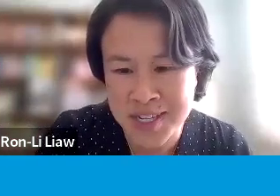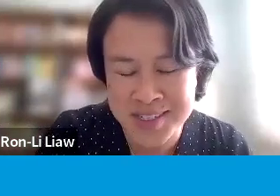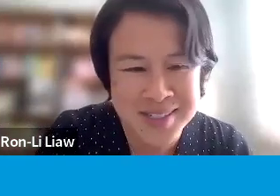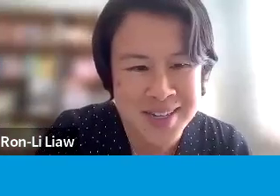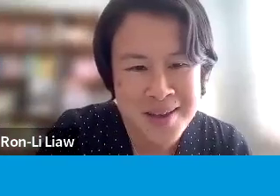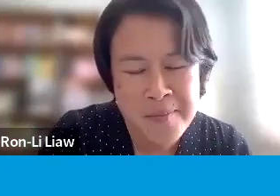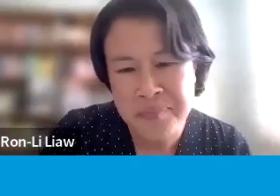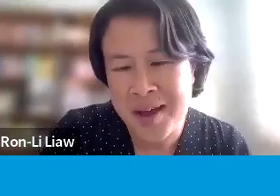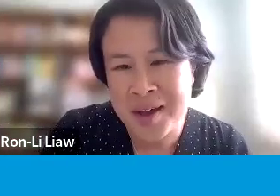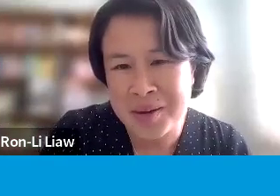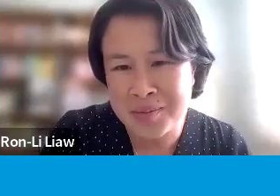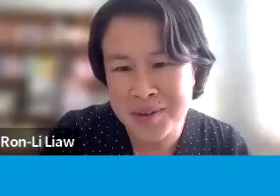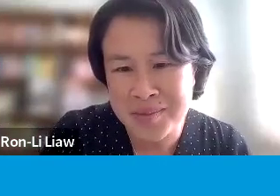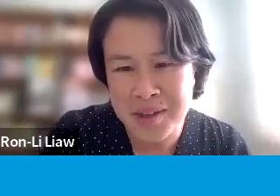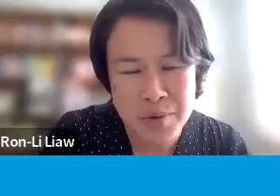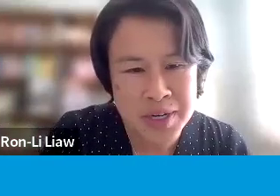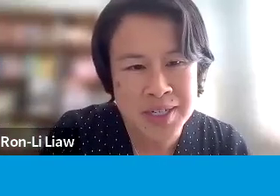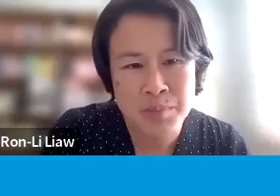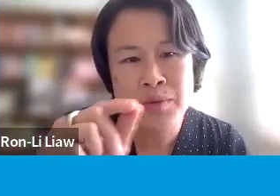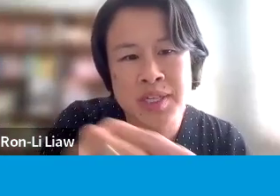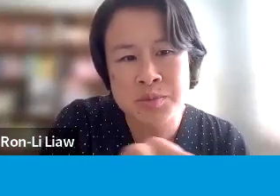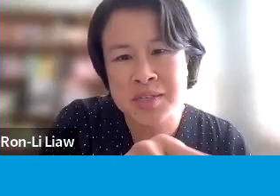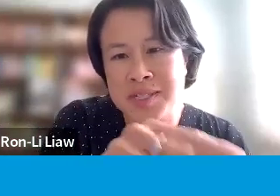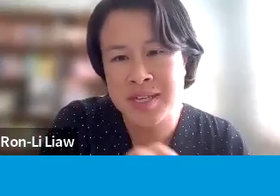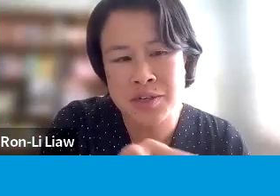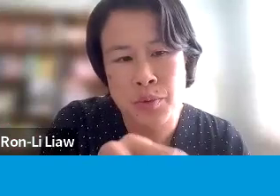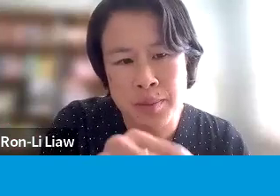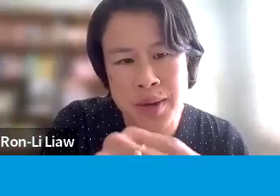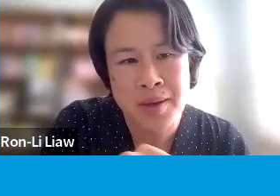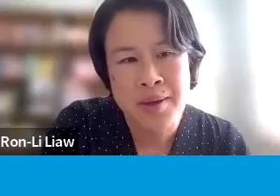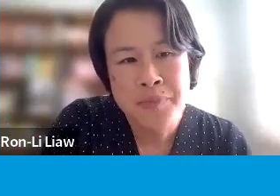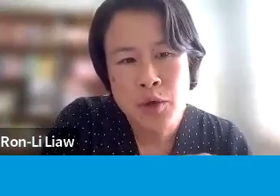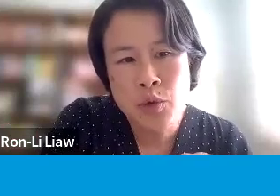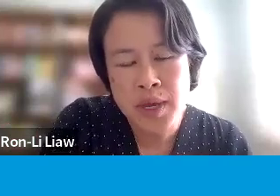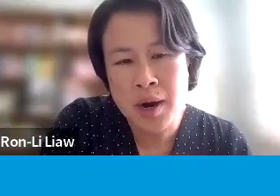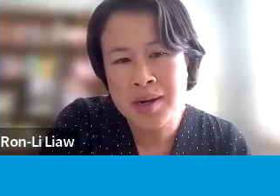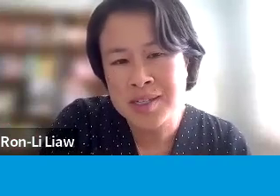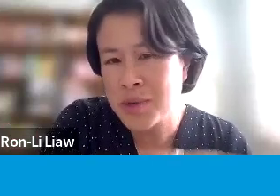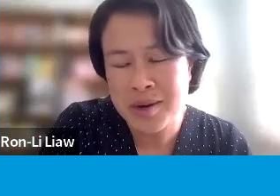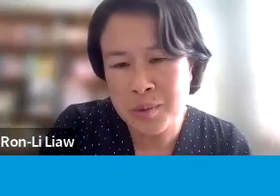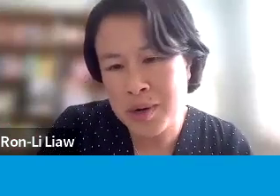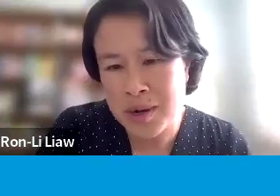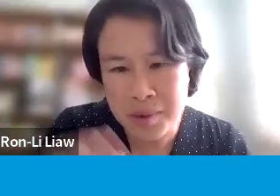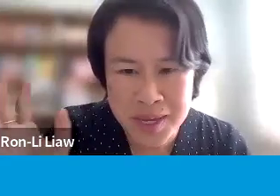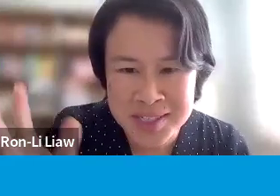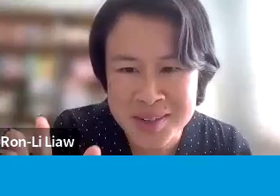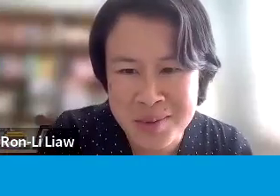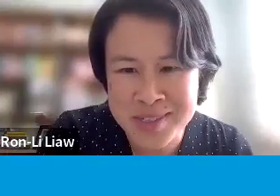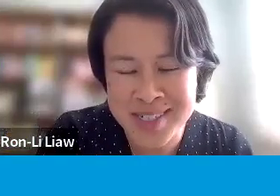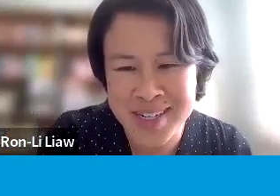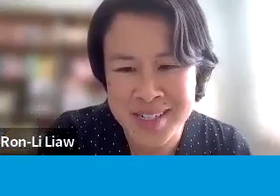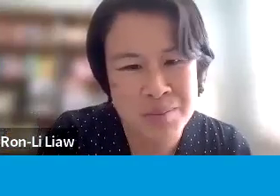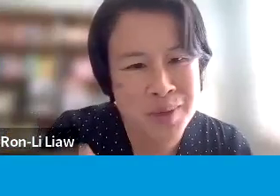have cross agency collaboration, and be really specific, Seth, to your point about who we are, because we're an